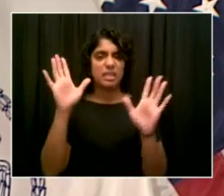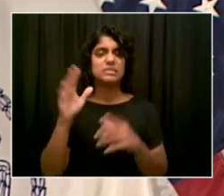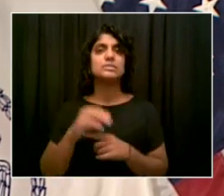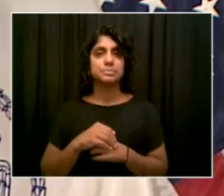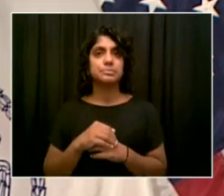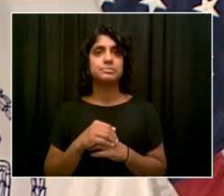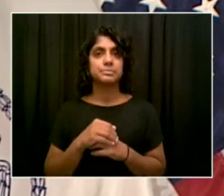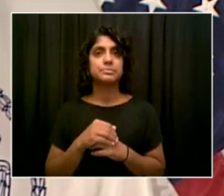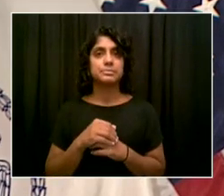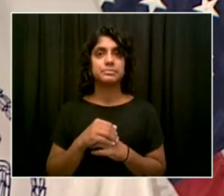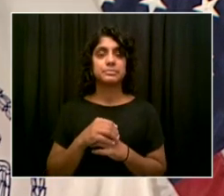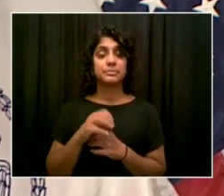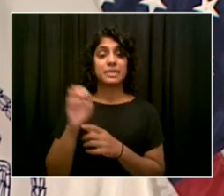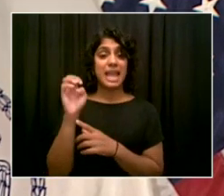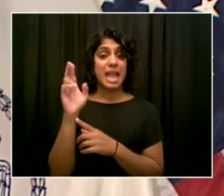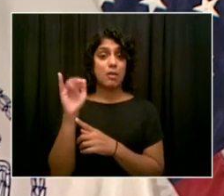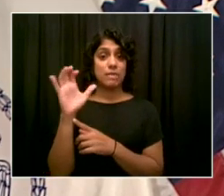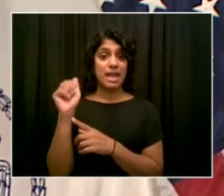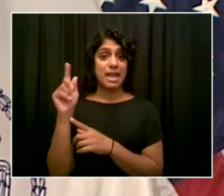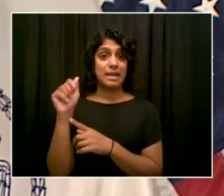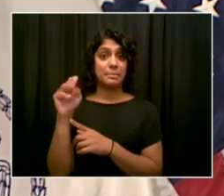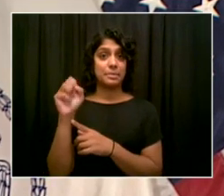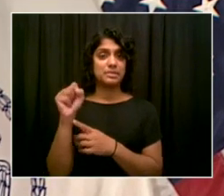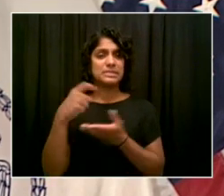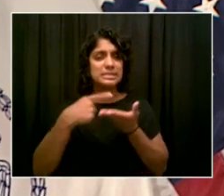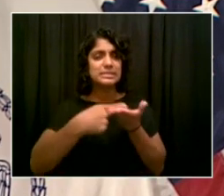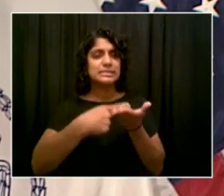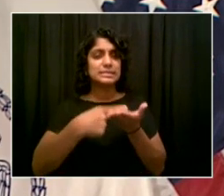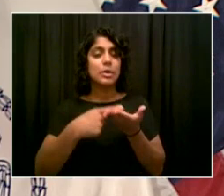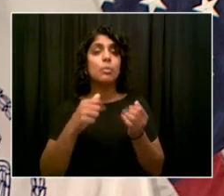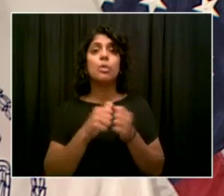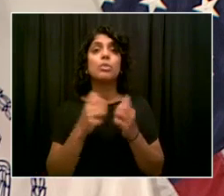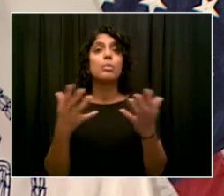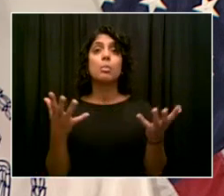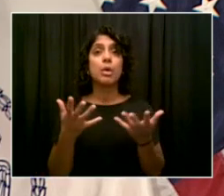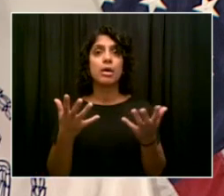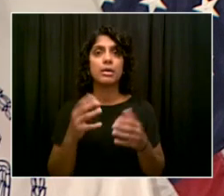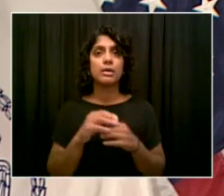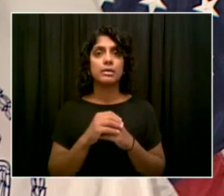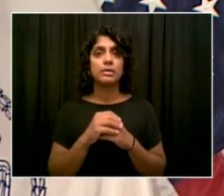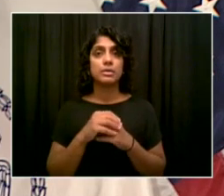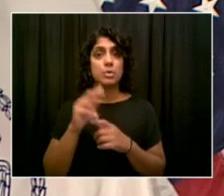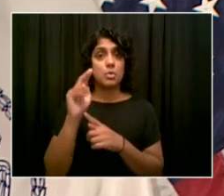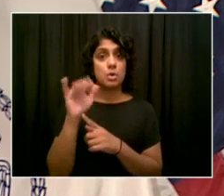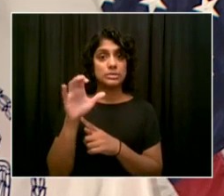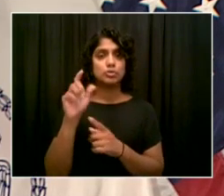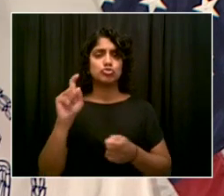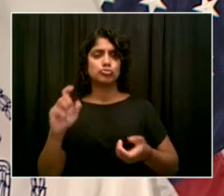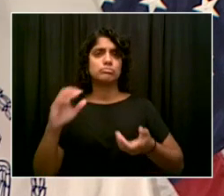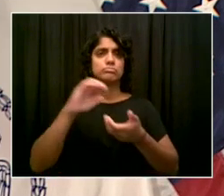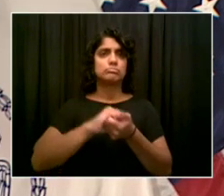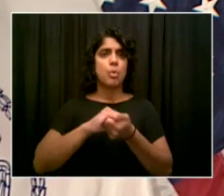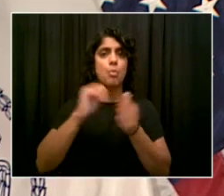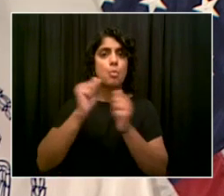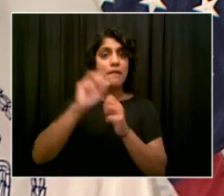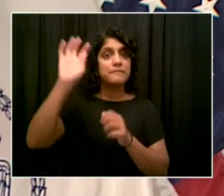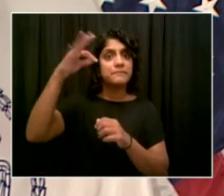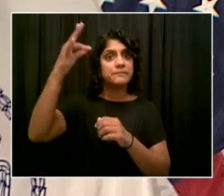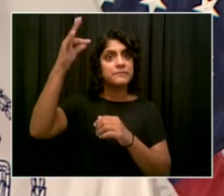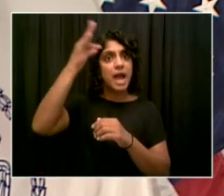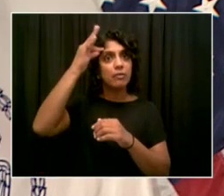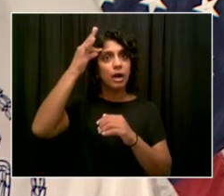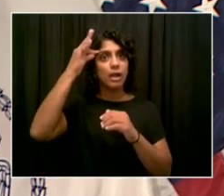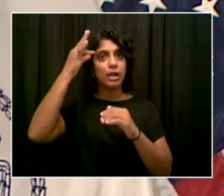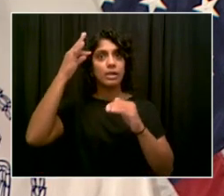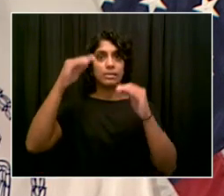what you think of that approach and whether you think a federal response is needed even in the confines of places